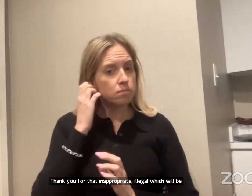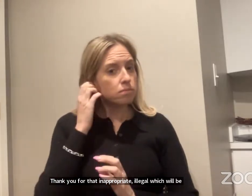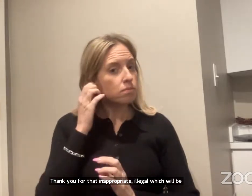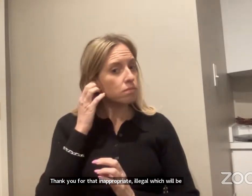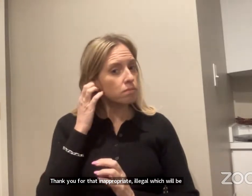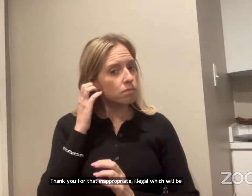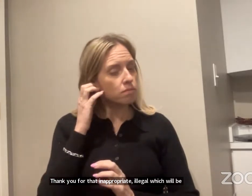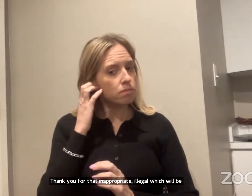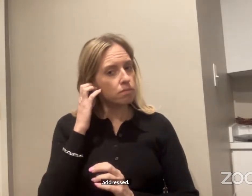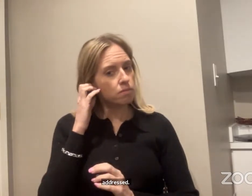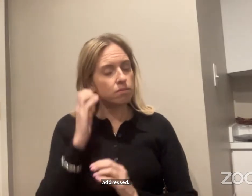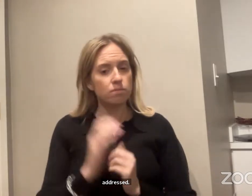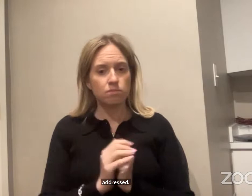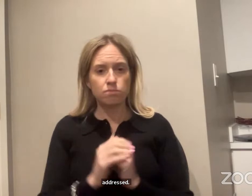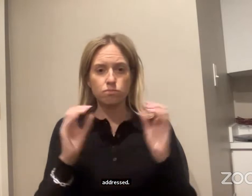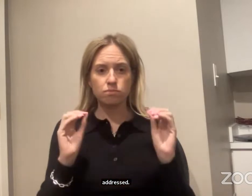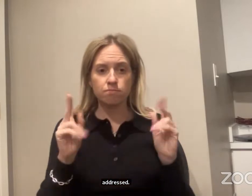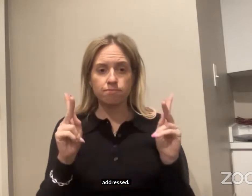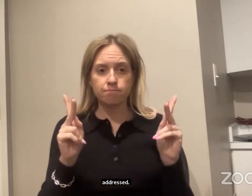Okay.